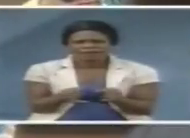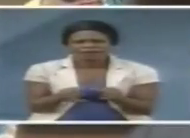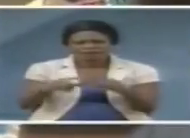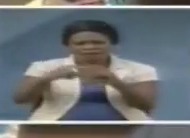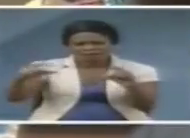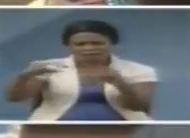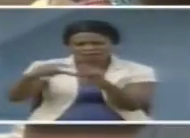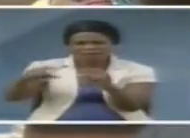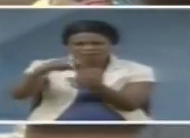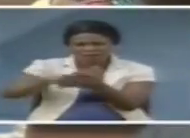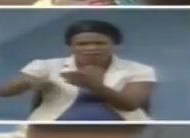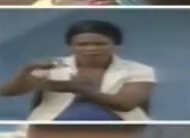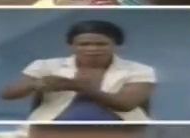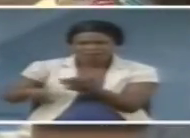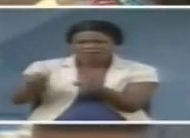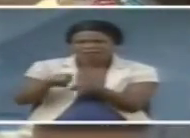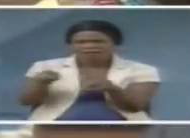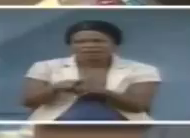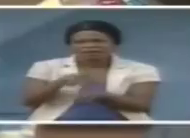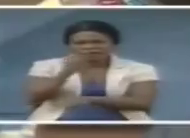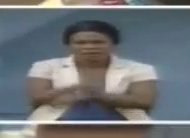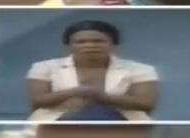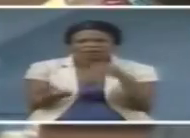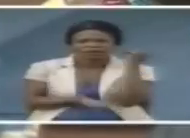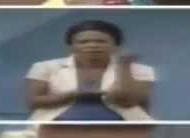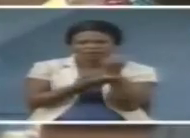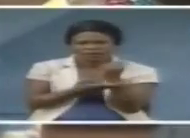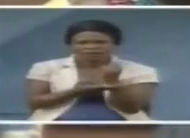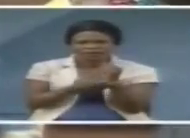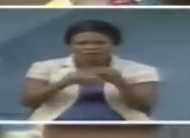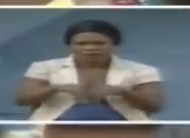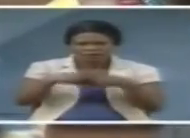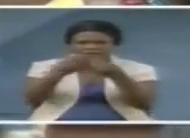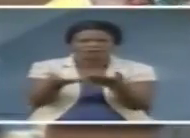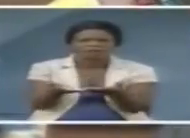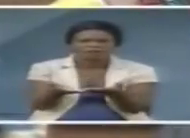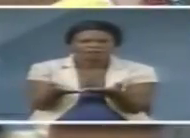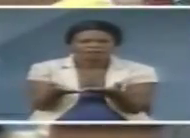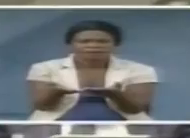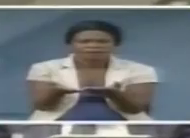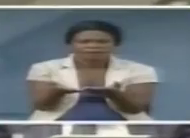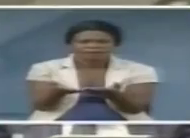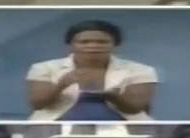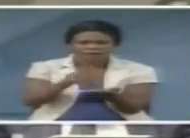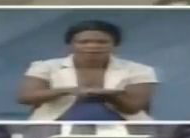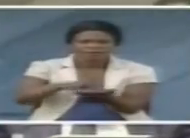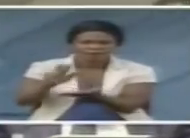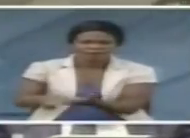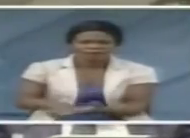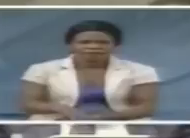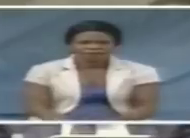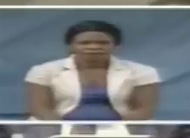introduce benchmarking of prices and the requirements for project appraisal prior to